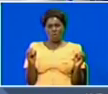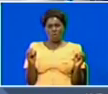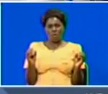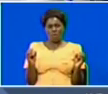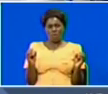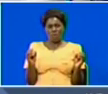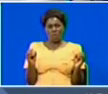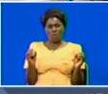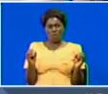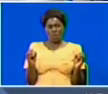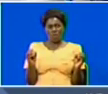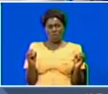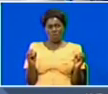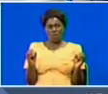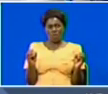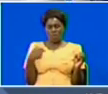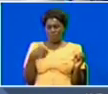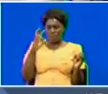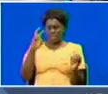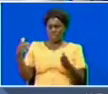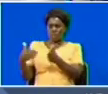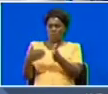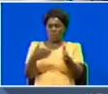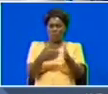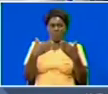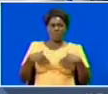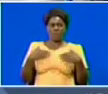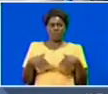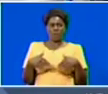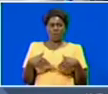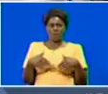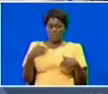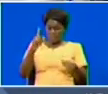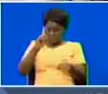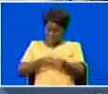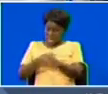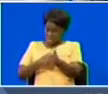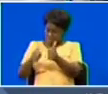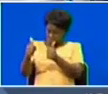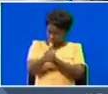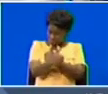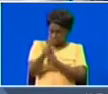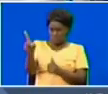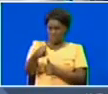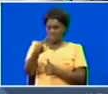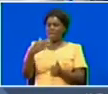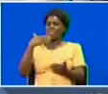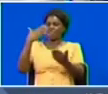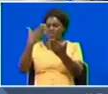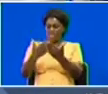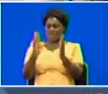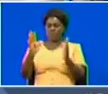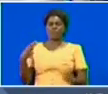that. You've seen me what I do to them. Yes. So, I see you block people. Yes, on the roads. When you're overlapping, it's illegal. But thank you so much to